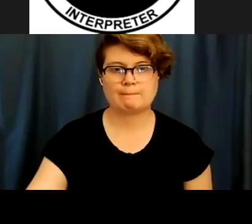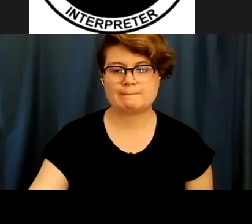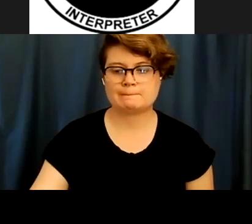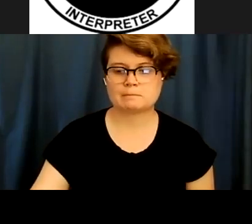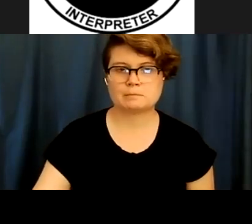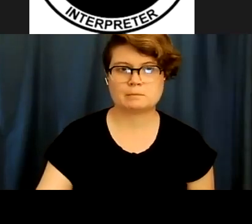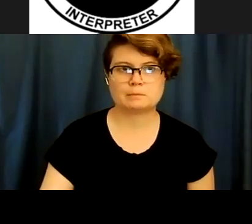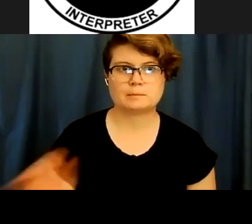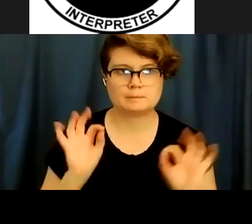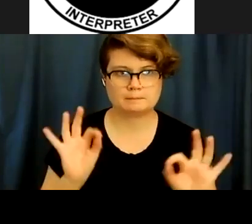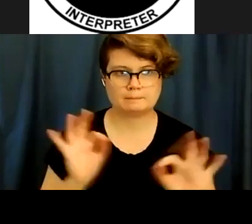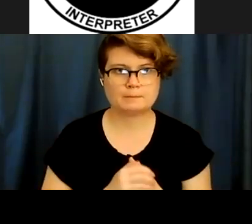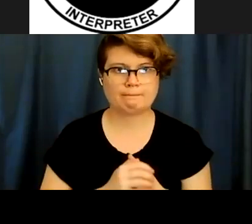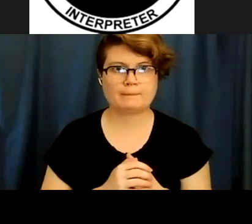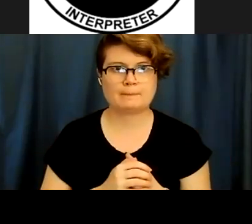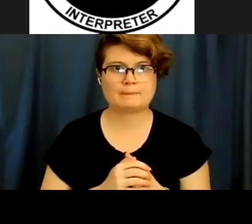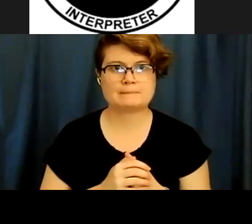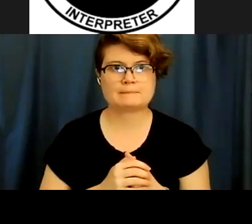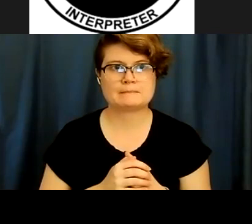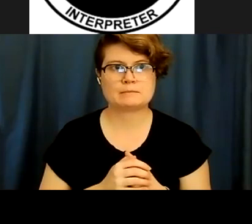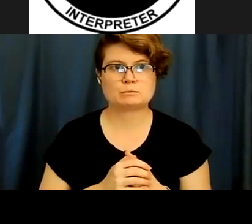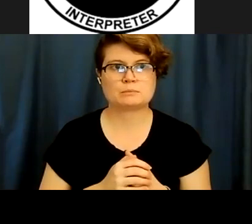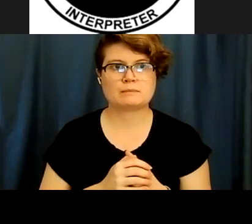Cool. And then I think